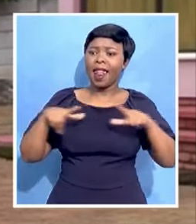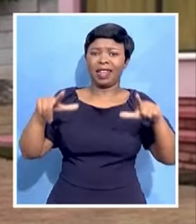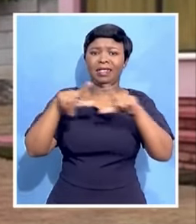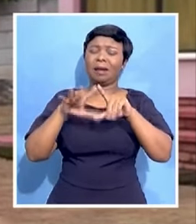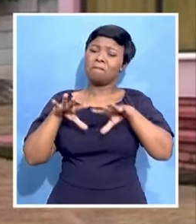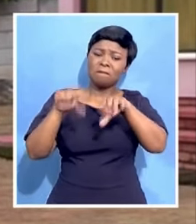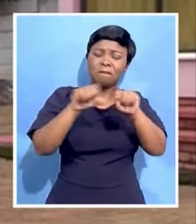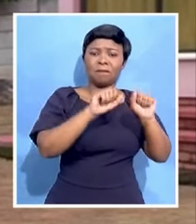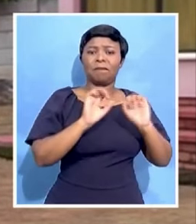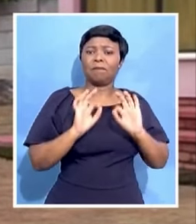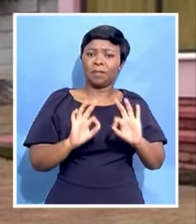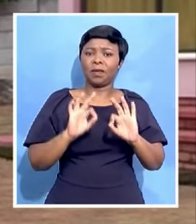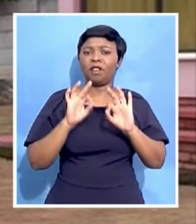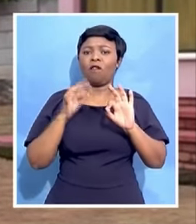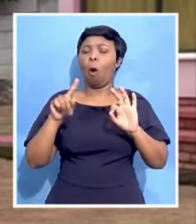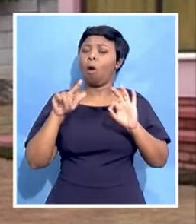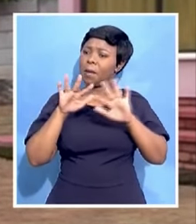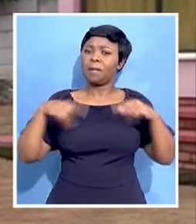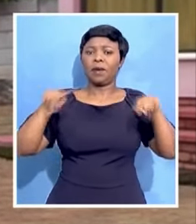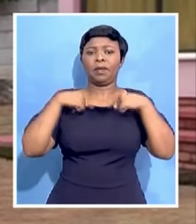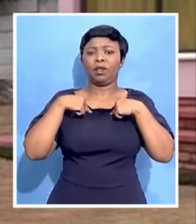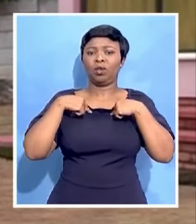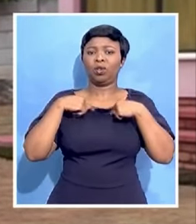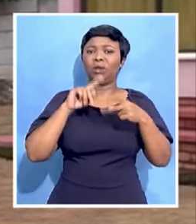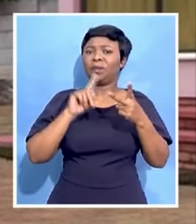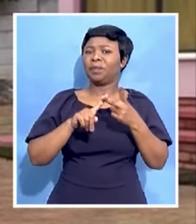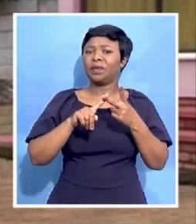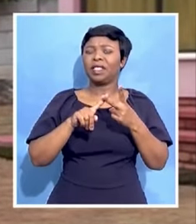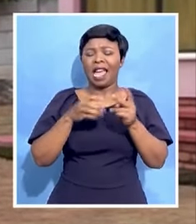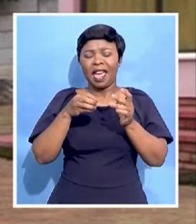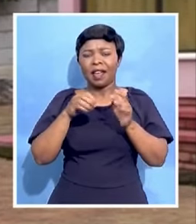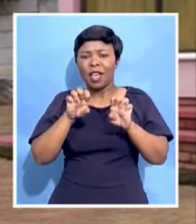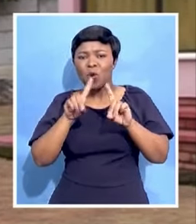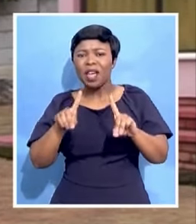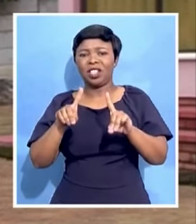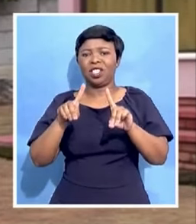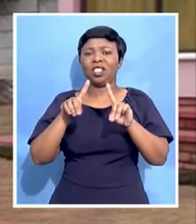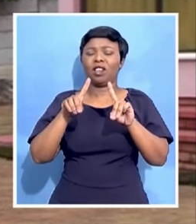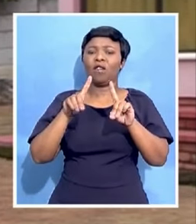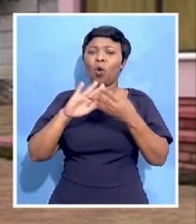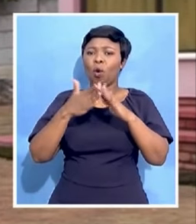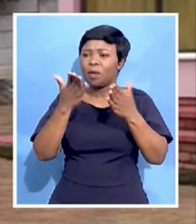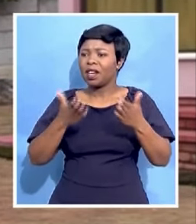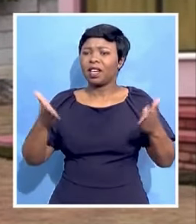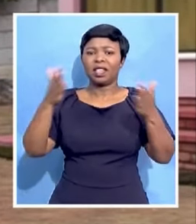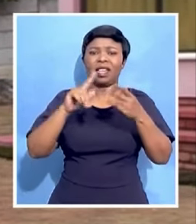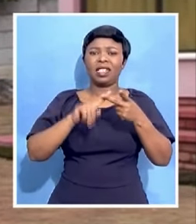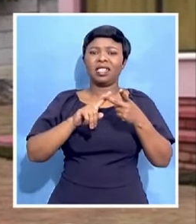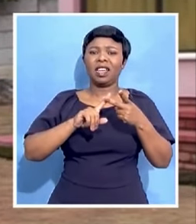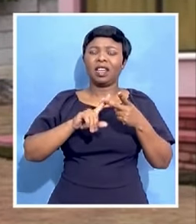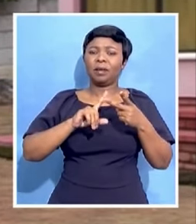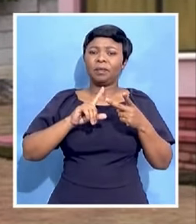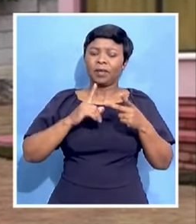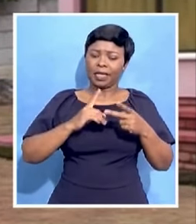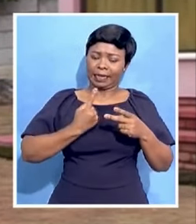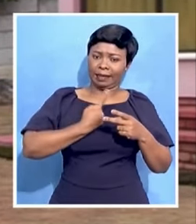the subjugation of our people, and the lack of self-esteem, lack of pride, and all of those things. These